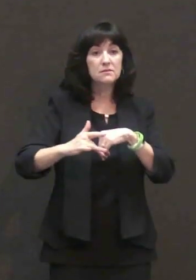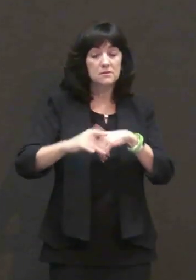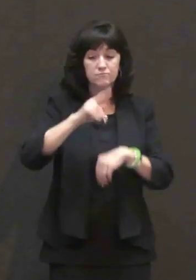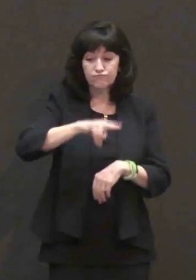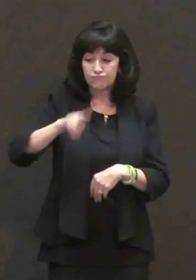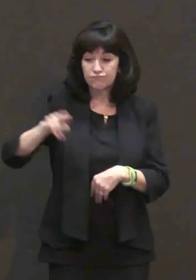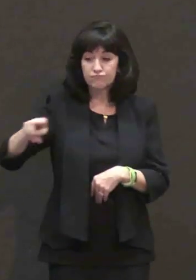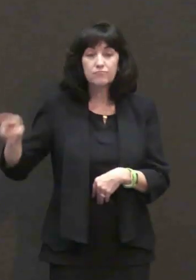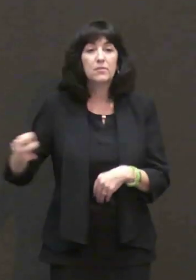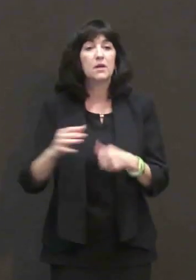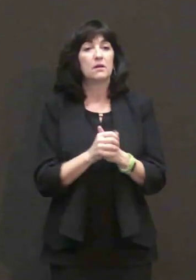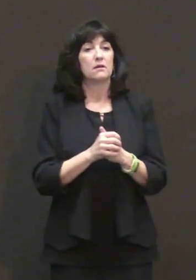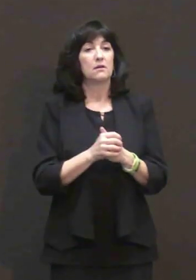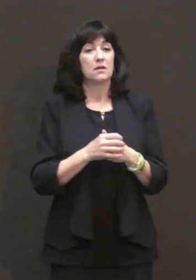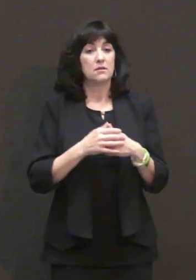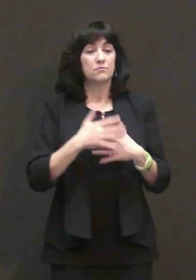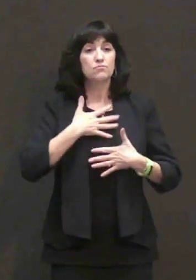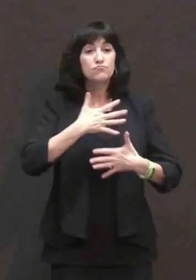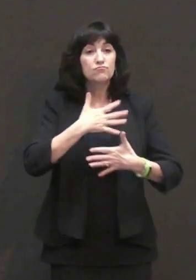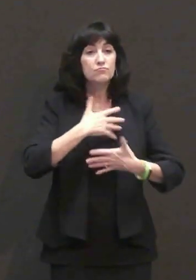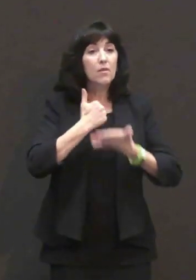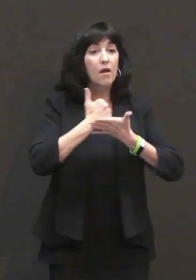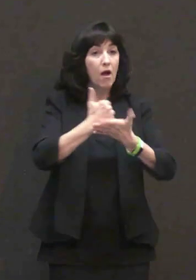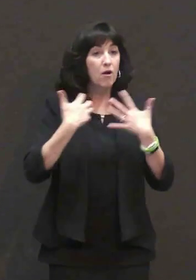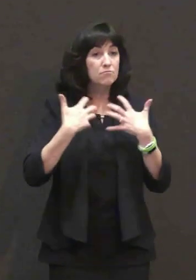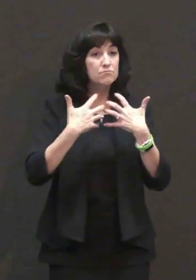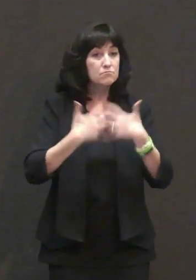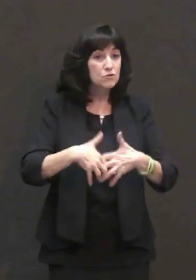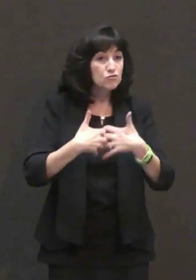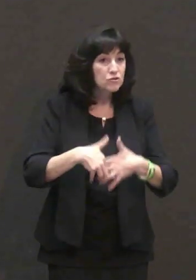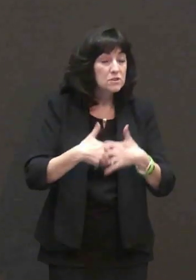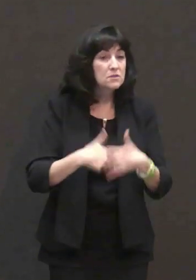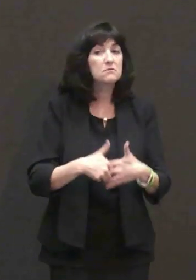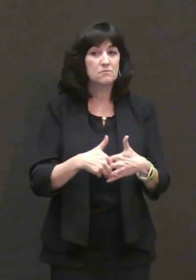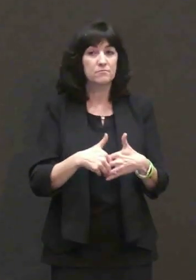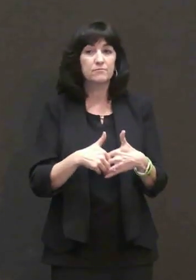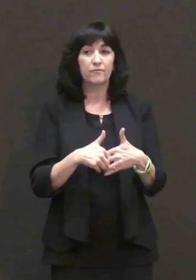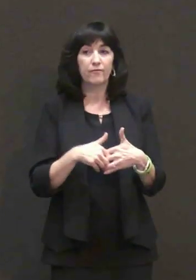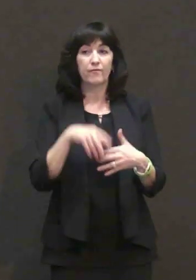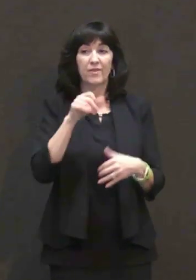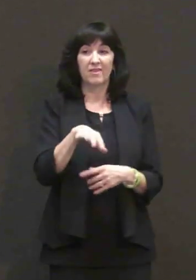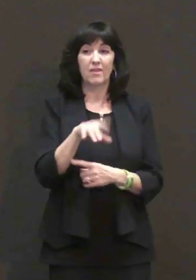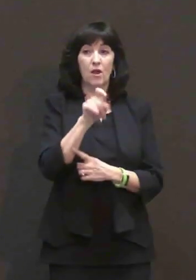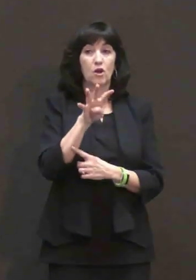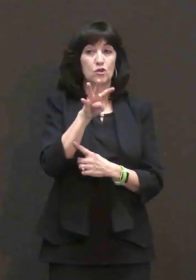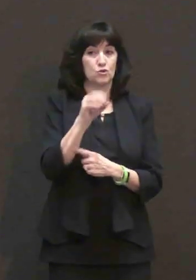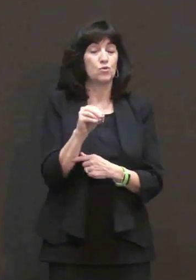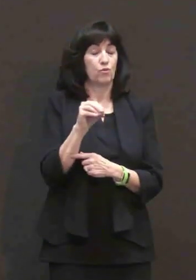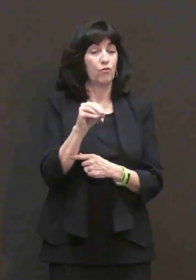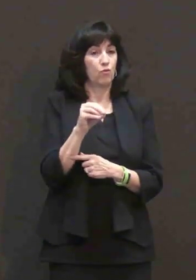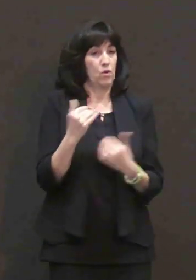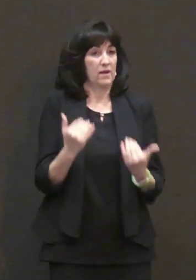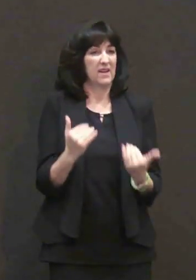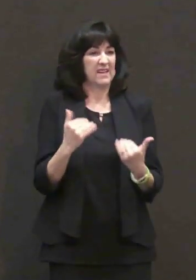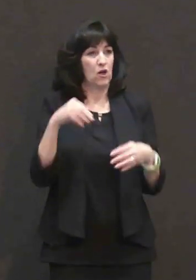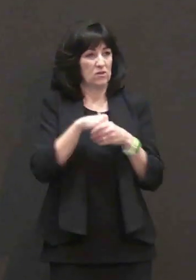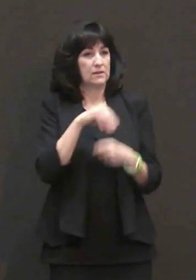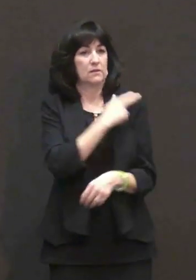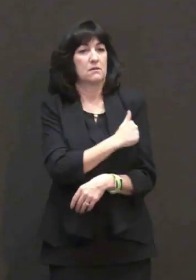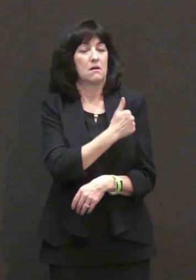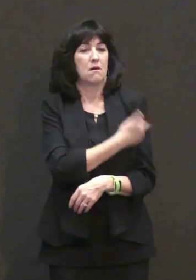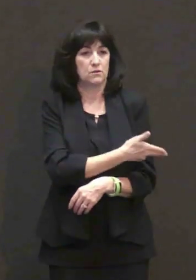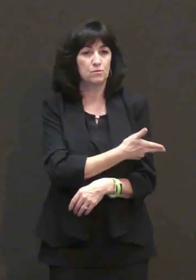beds, ventilators. That's an actual number from yesterday, 140. We're going to have a higher number. There